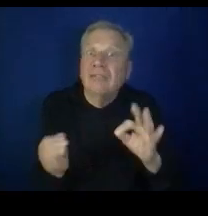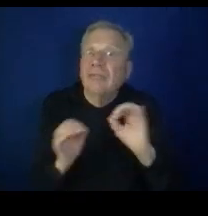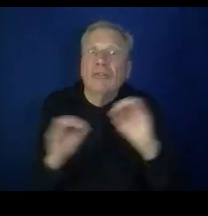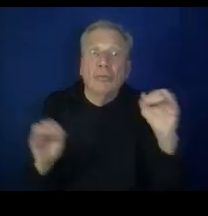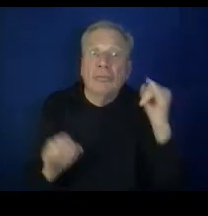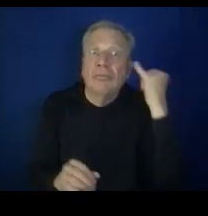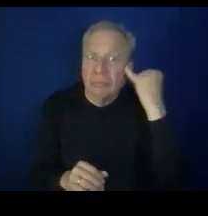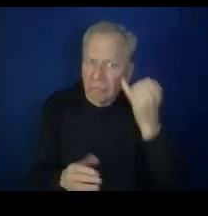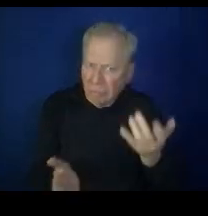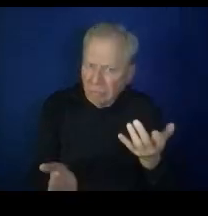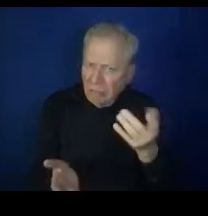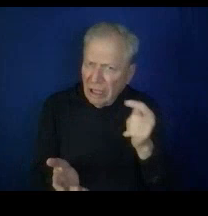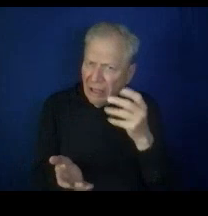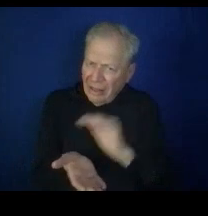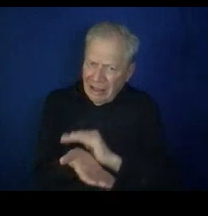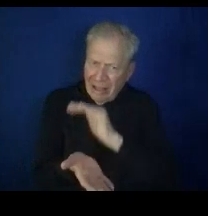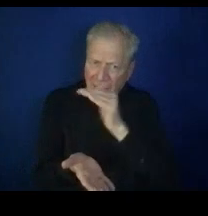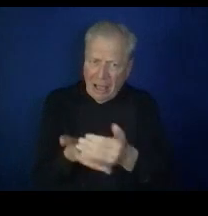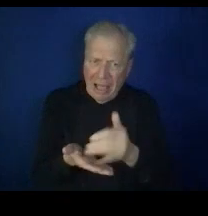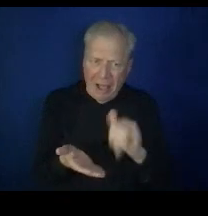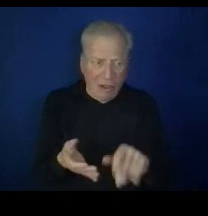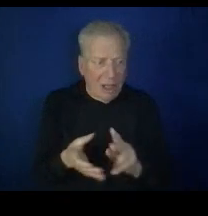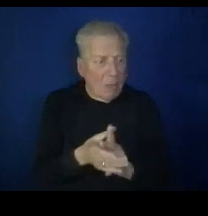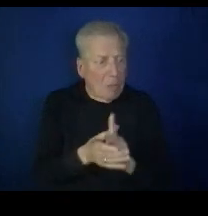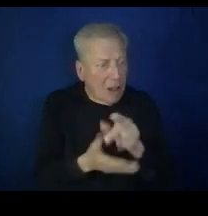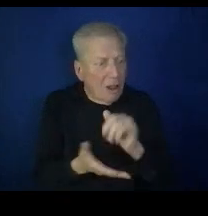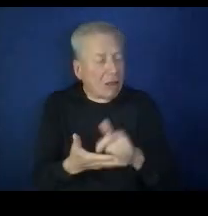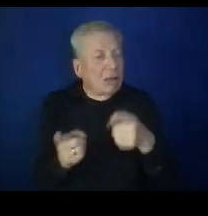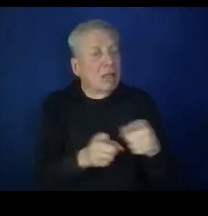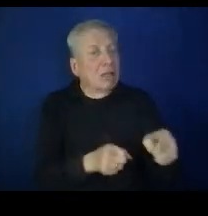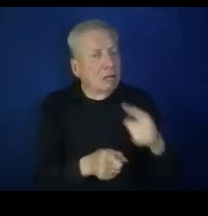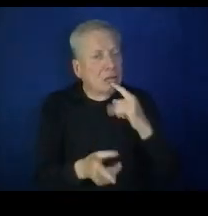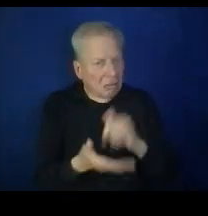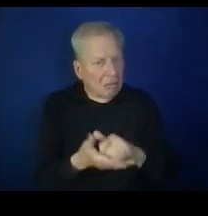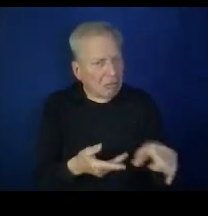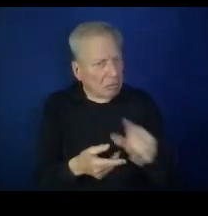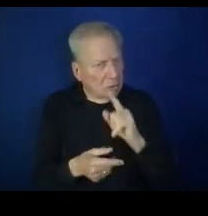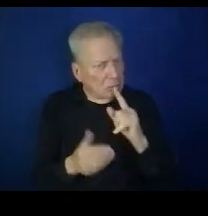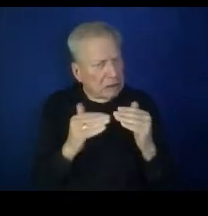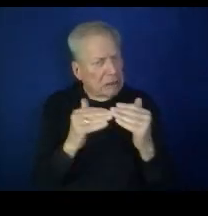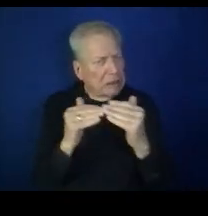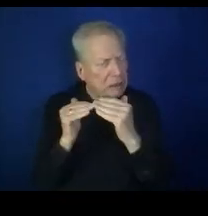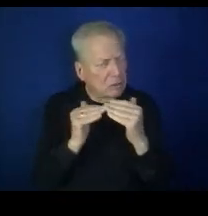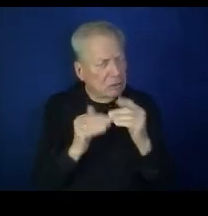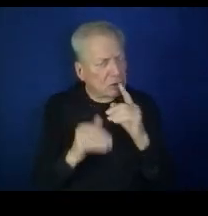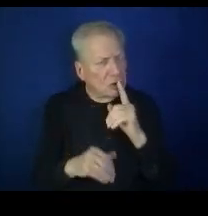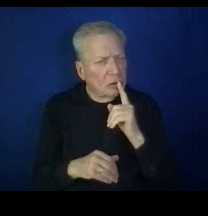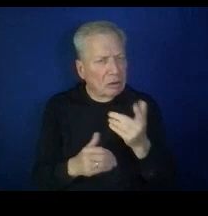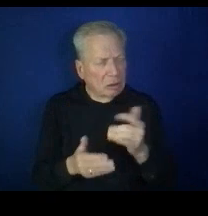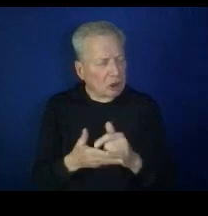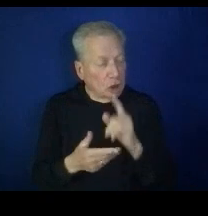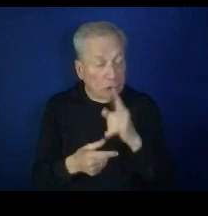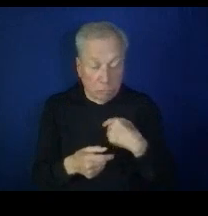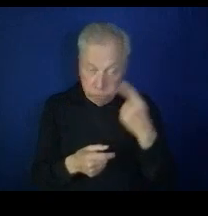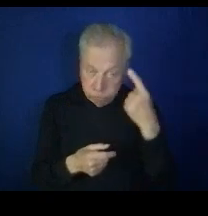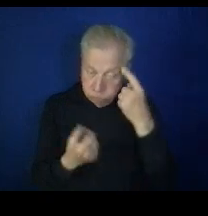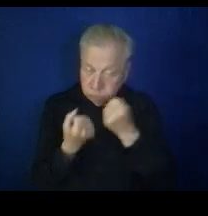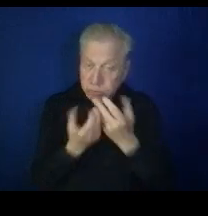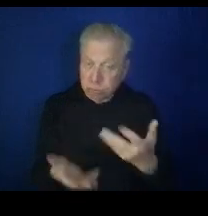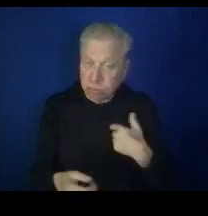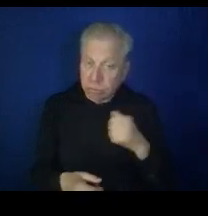The amount of plant matter that's made through the year in and out of that is dead equal. It blows my mind. And we know